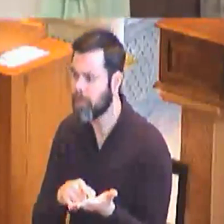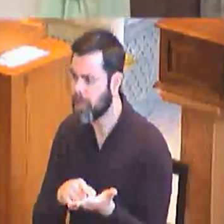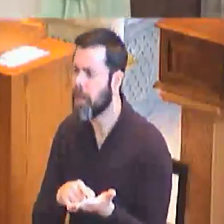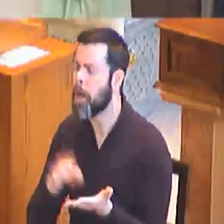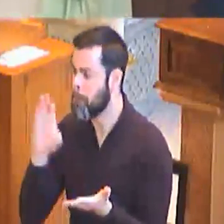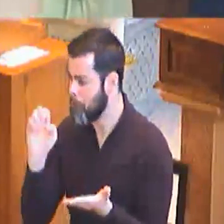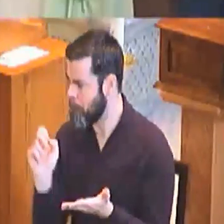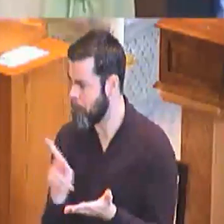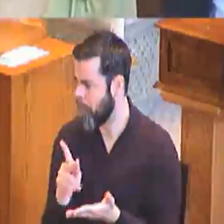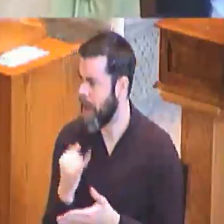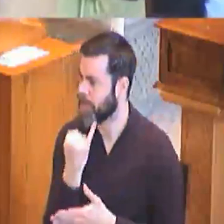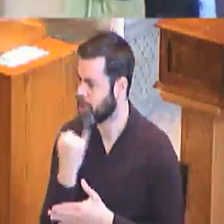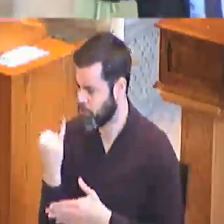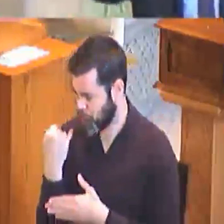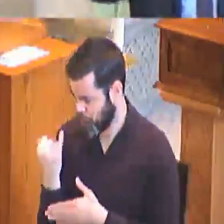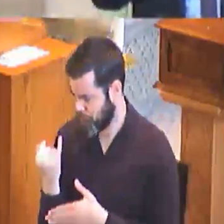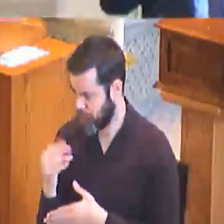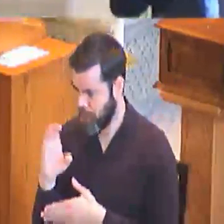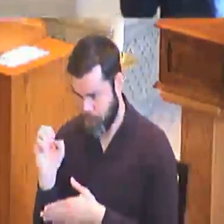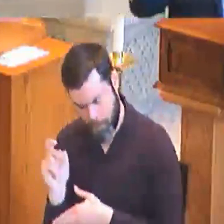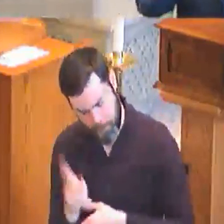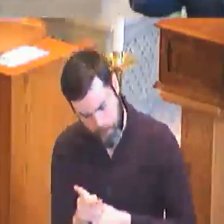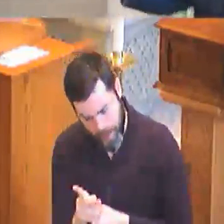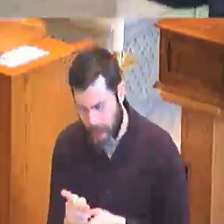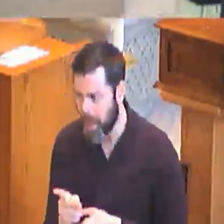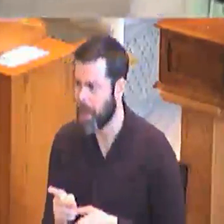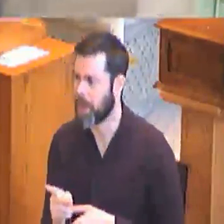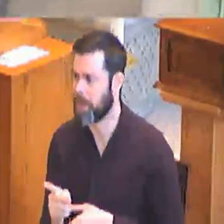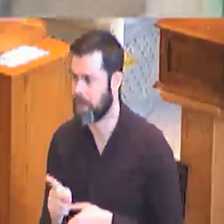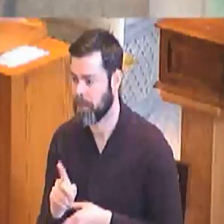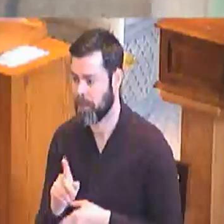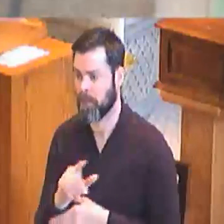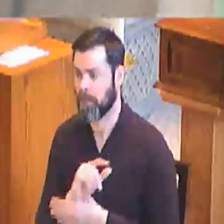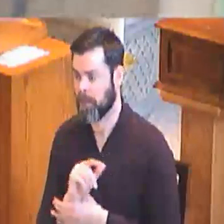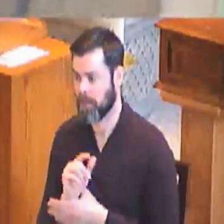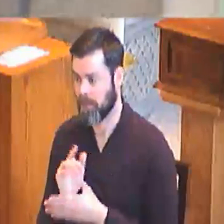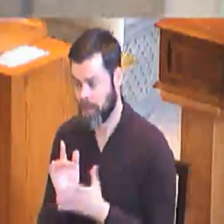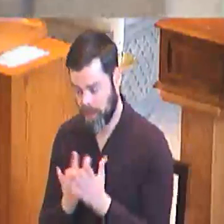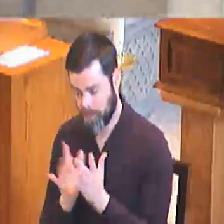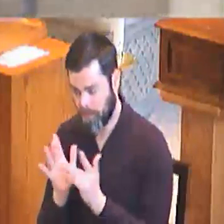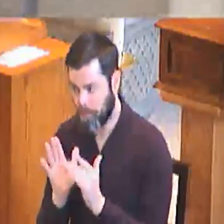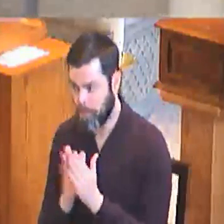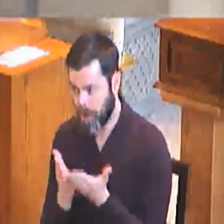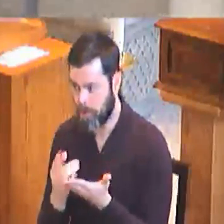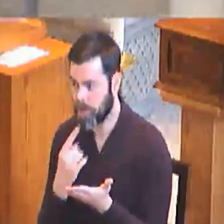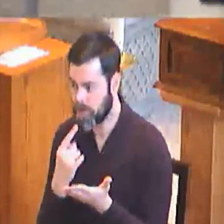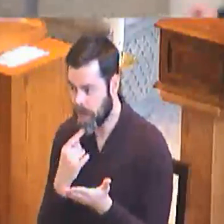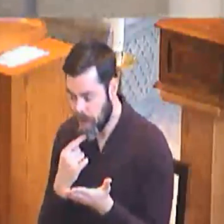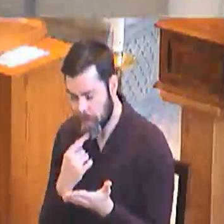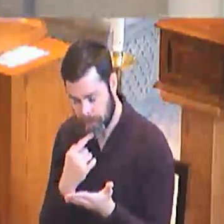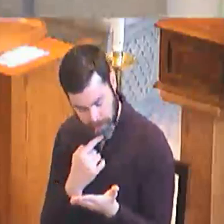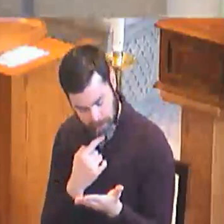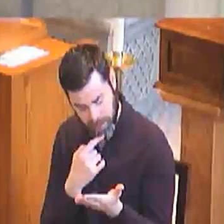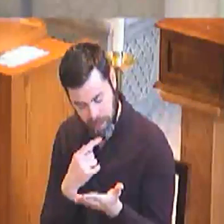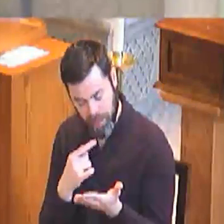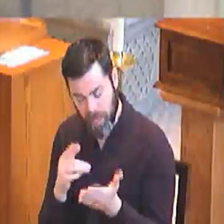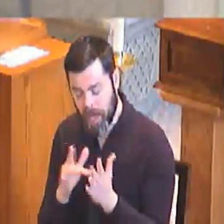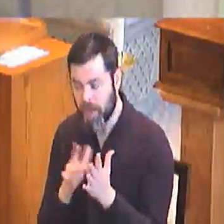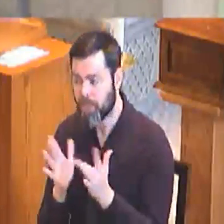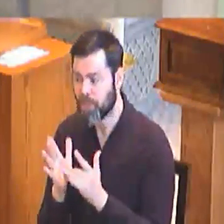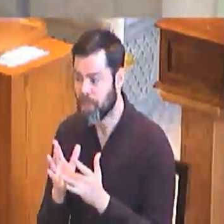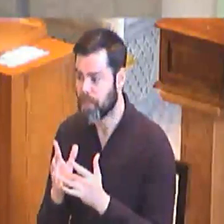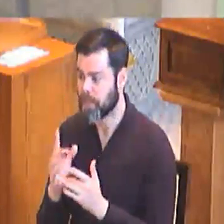needed to go back to Jerusalem. Luke even says that he set his face to Jerusalem. He made